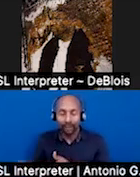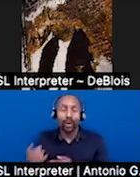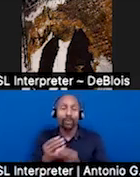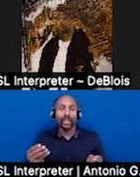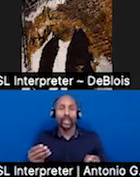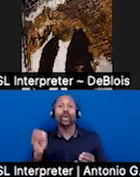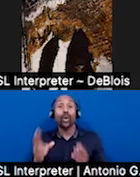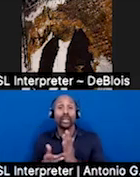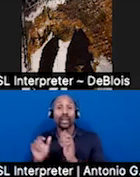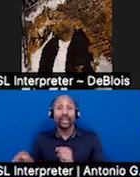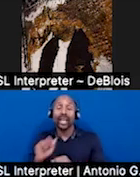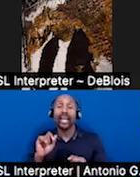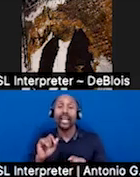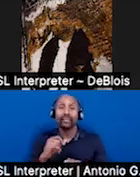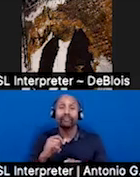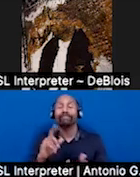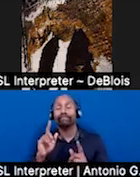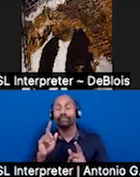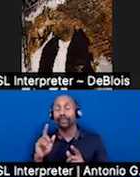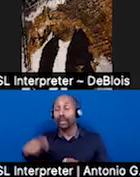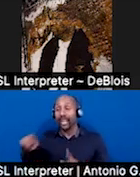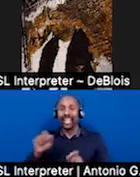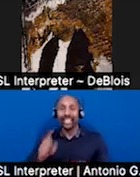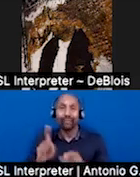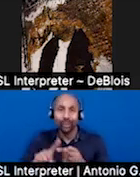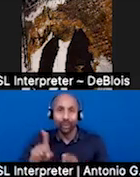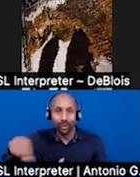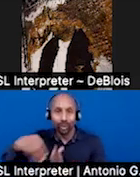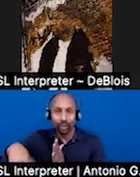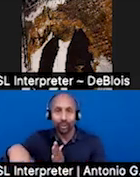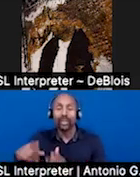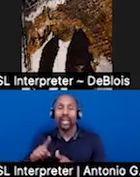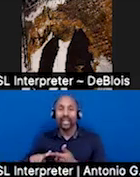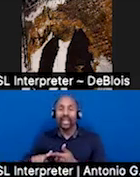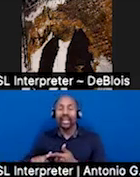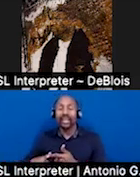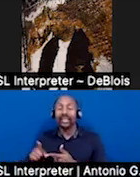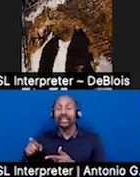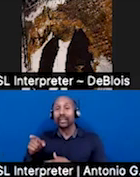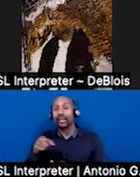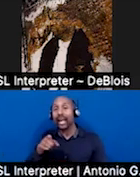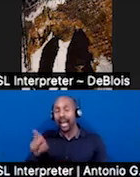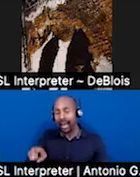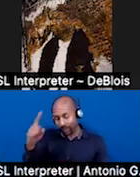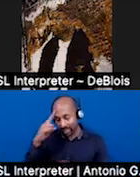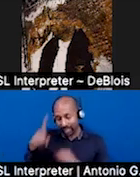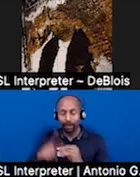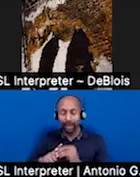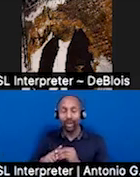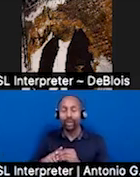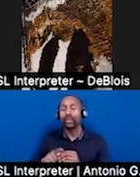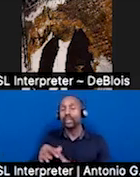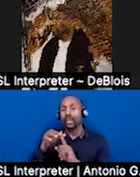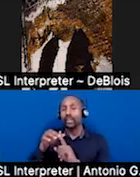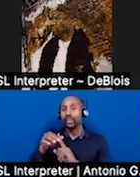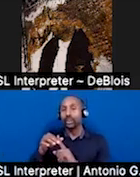students, that consideration of accessibility is part of that pipeline. And I just want to really